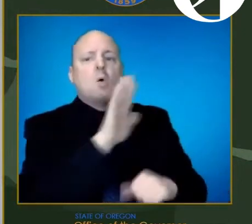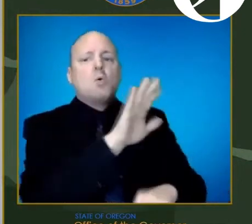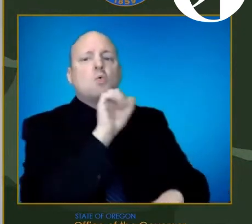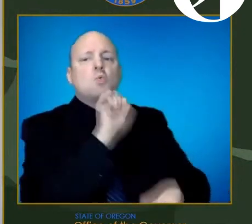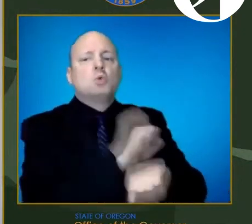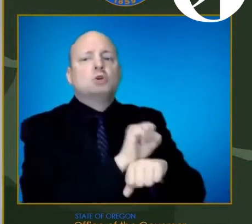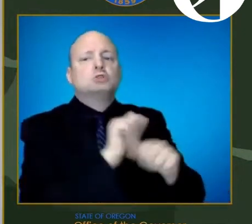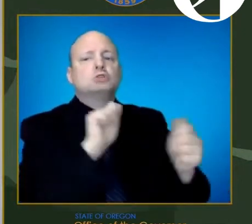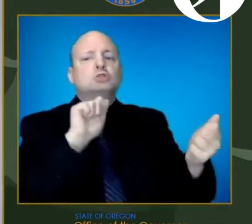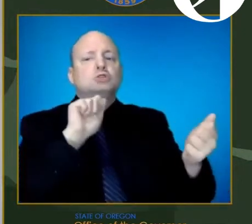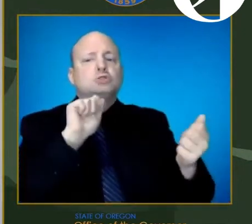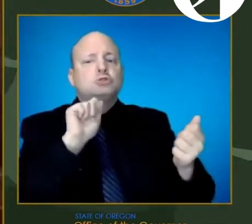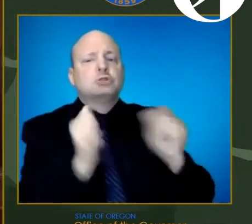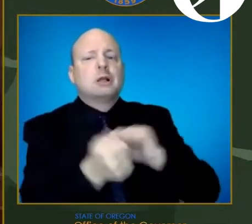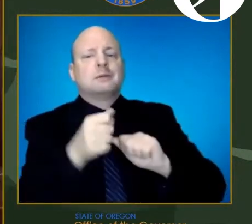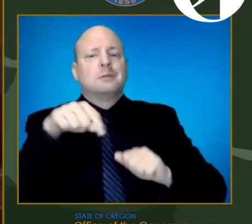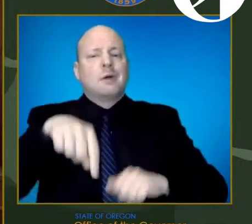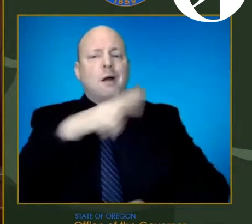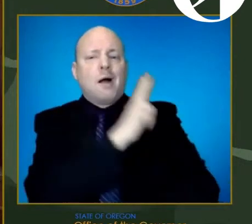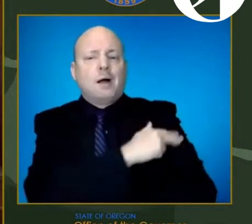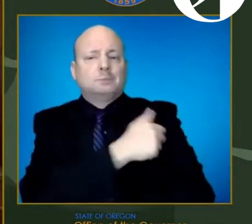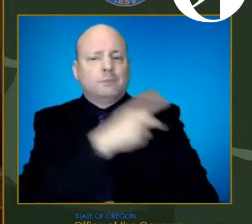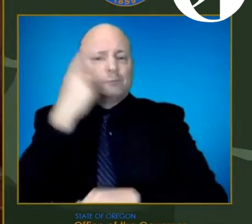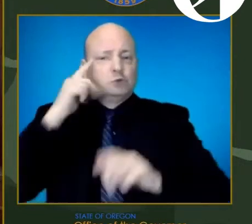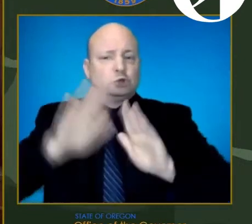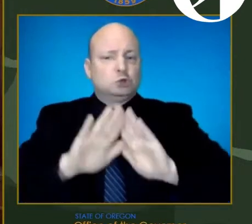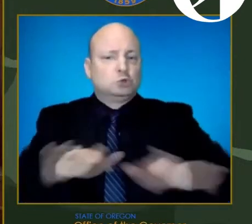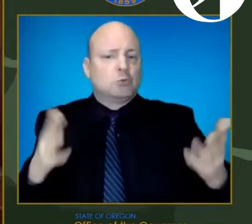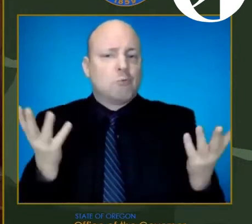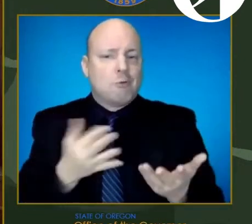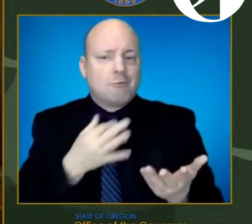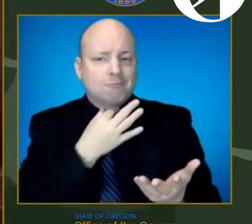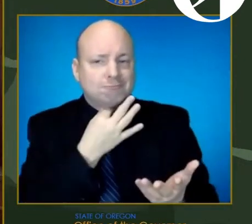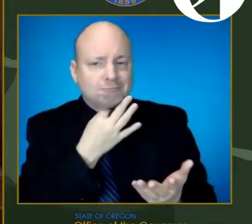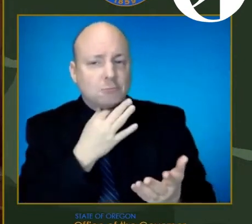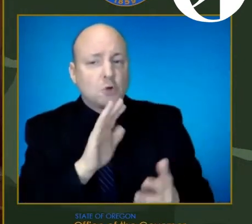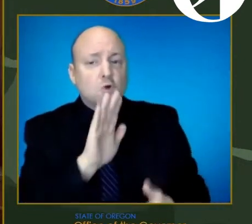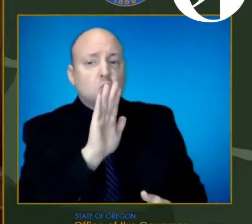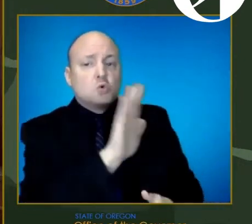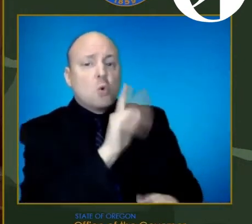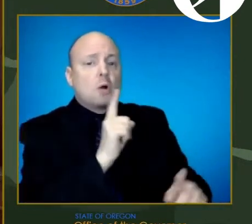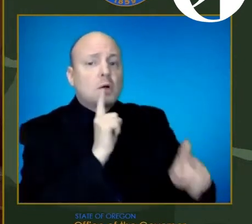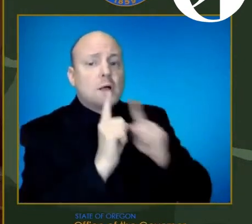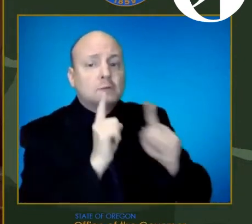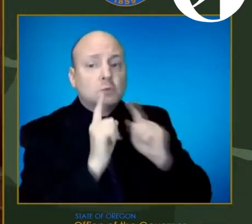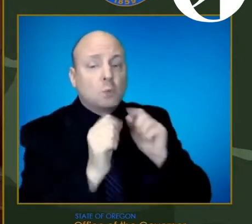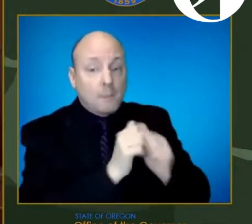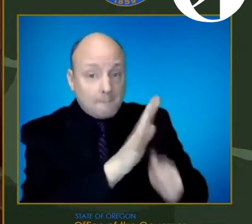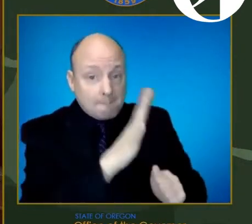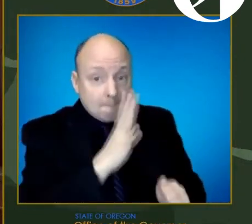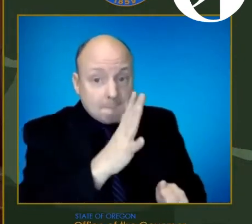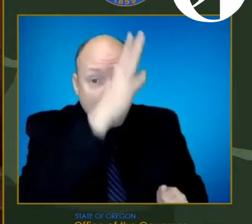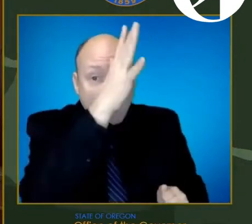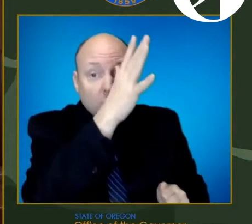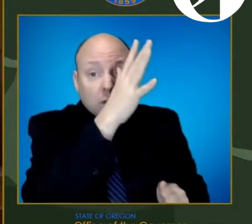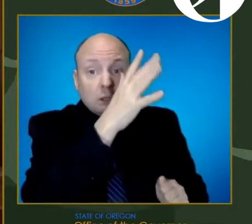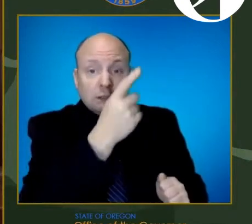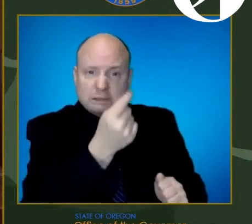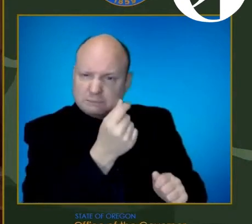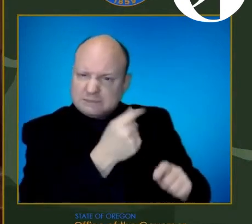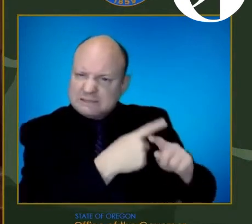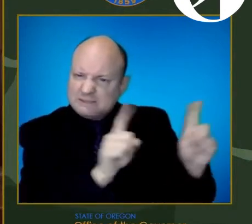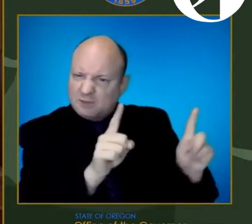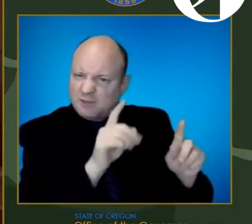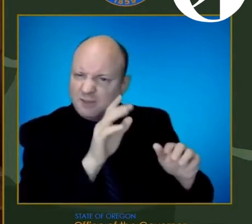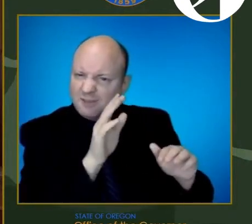at Dornbecker Children's Hospital? I can imagine that your conversations with parents have been a little different over